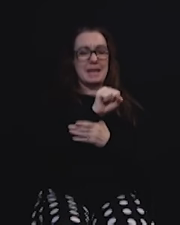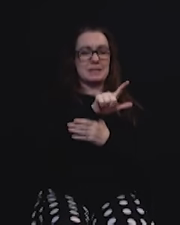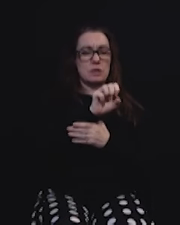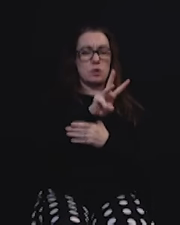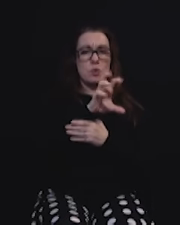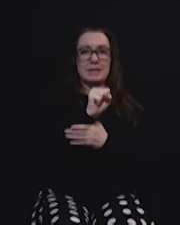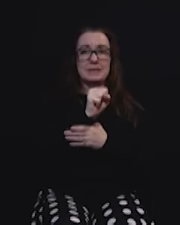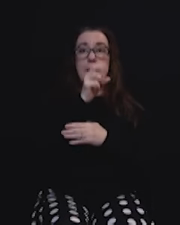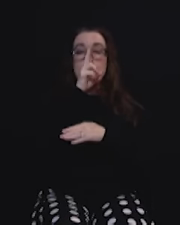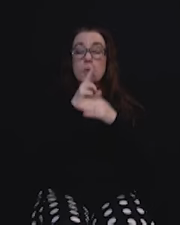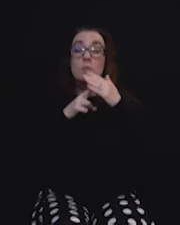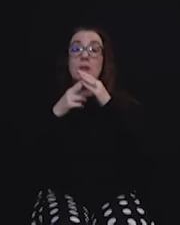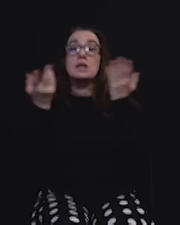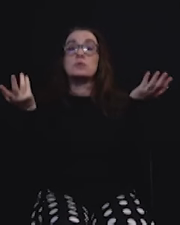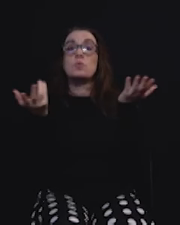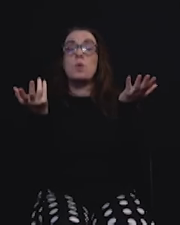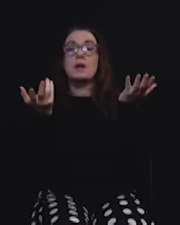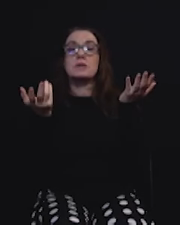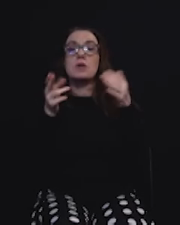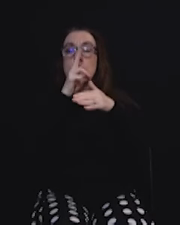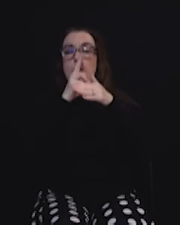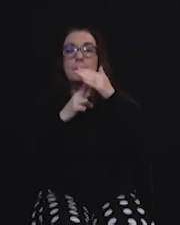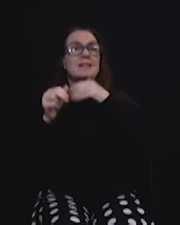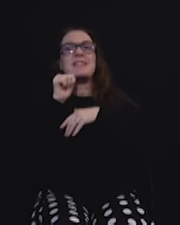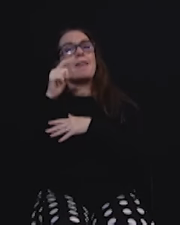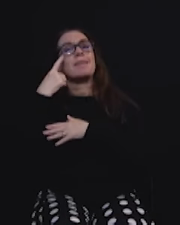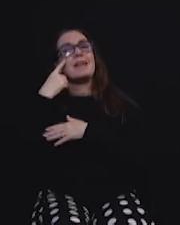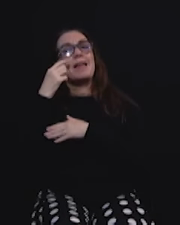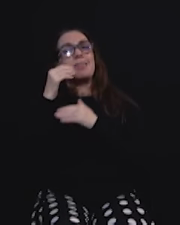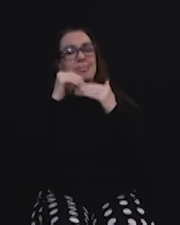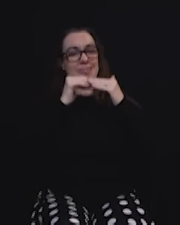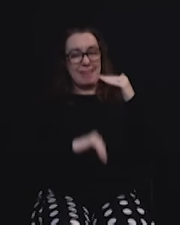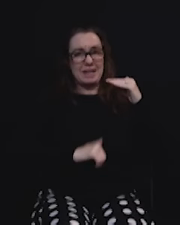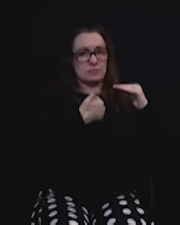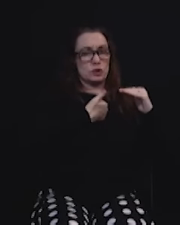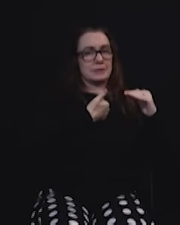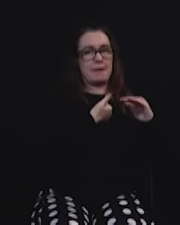humility is this. Humility is not thinking less of yourself.